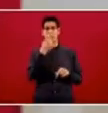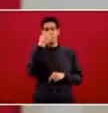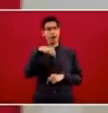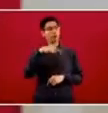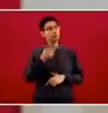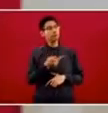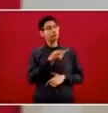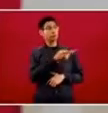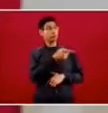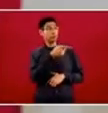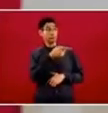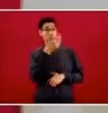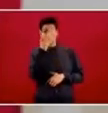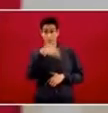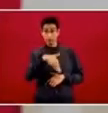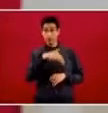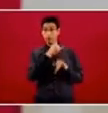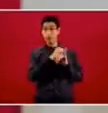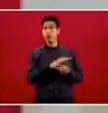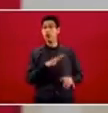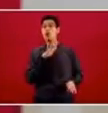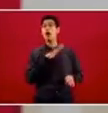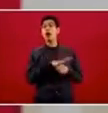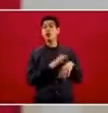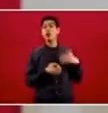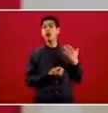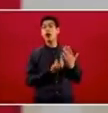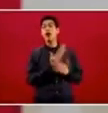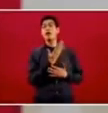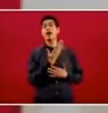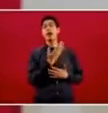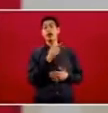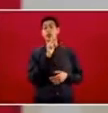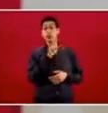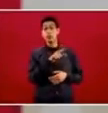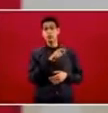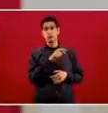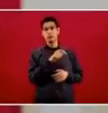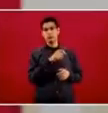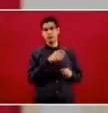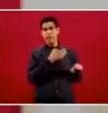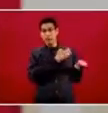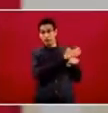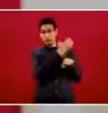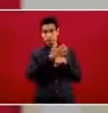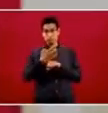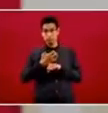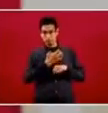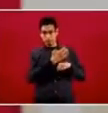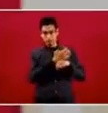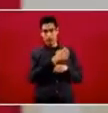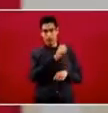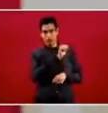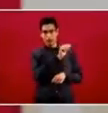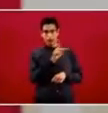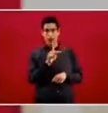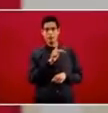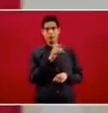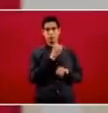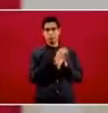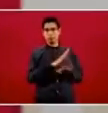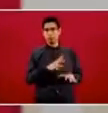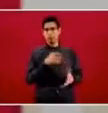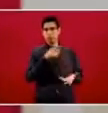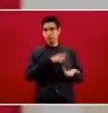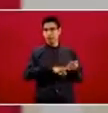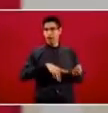apps that are being used in different states, so we can collect the different data that all of them have been